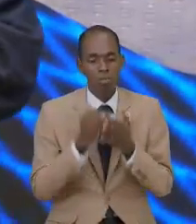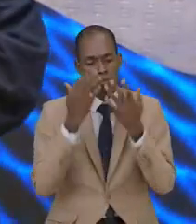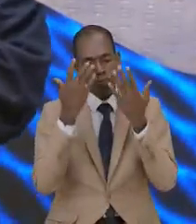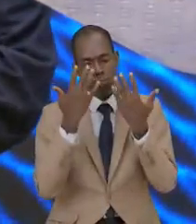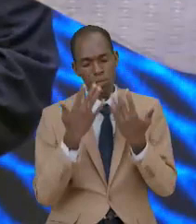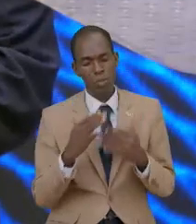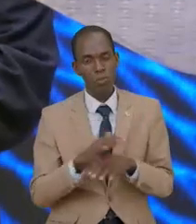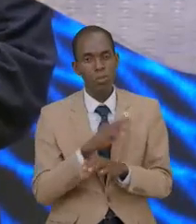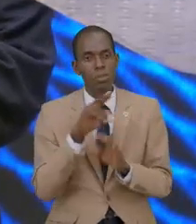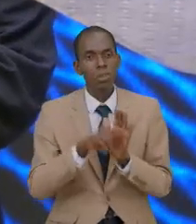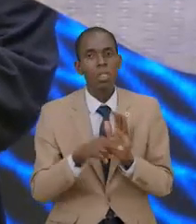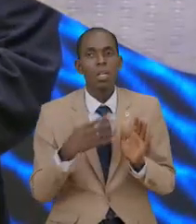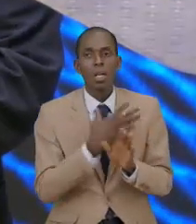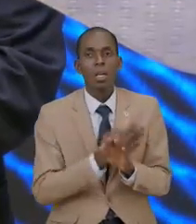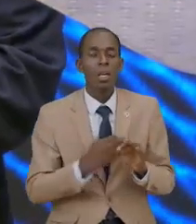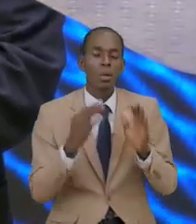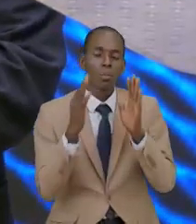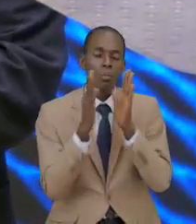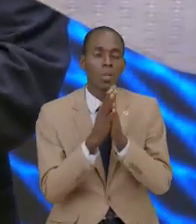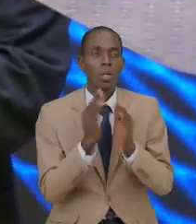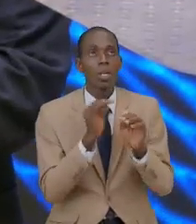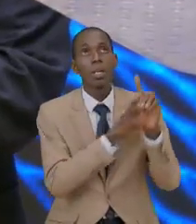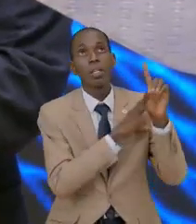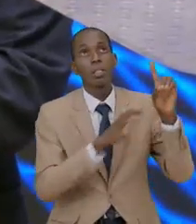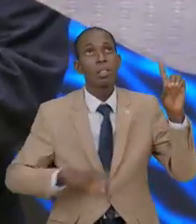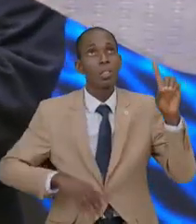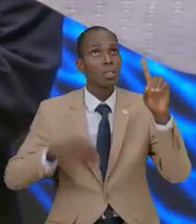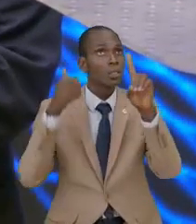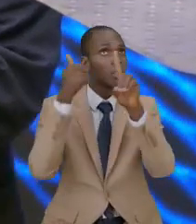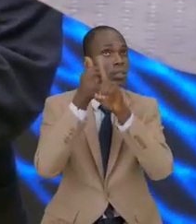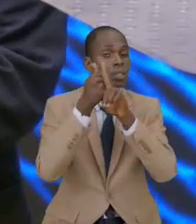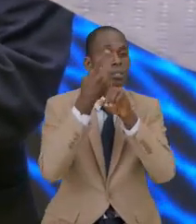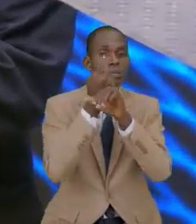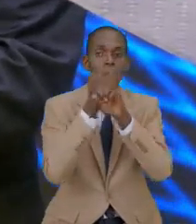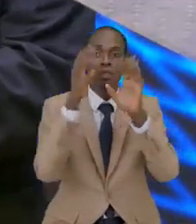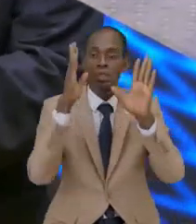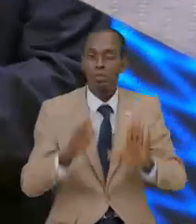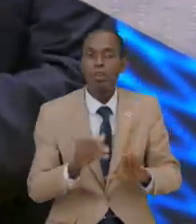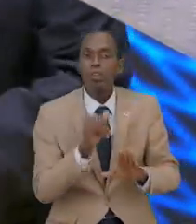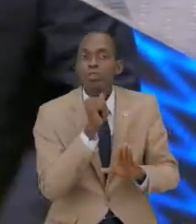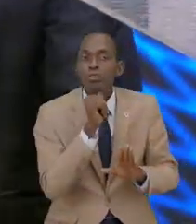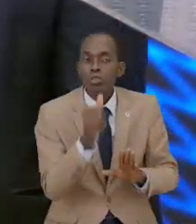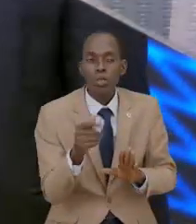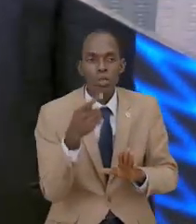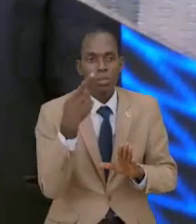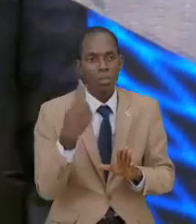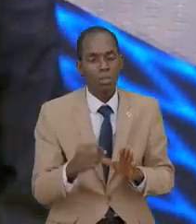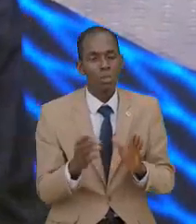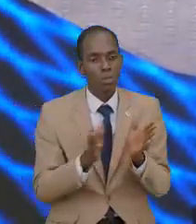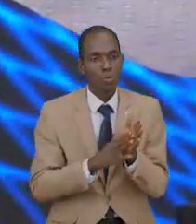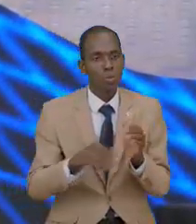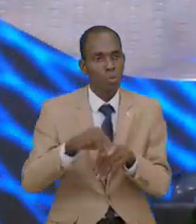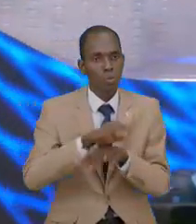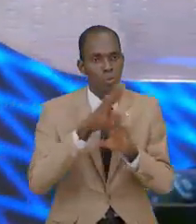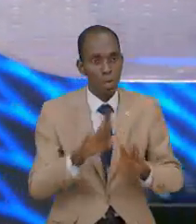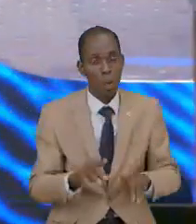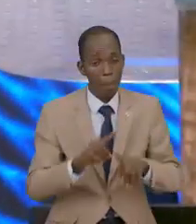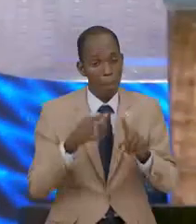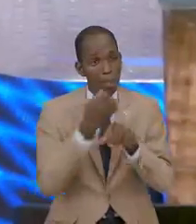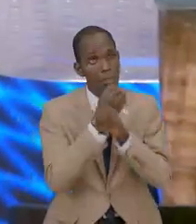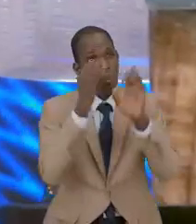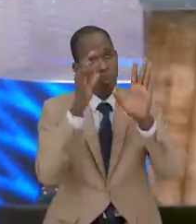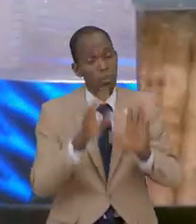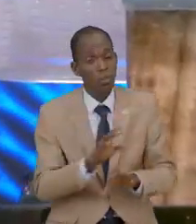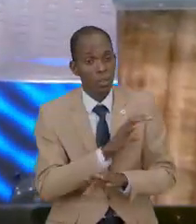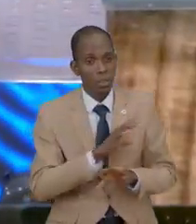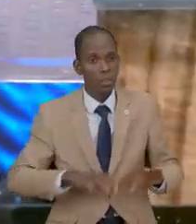and Christ himself, the Savior, not the schoolmaster, the Savior now saves us from sin. Look at